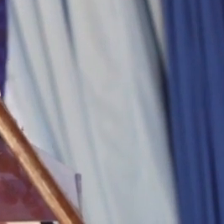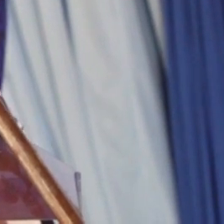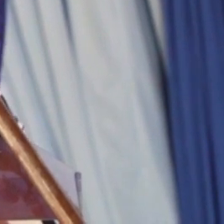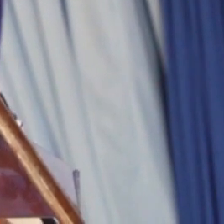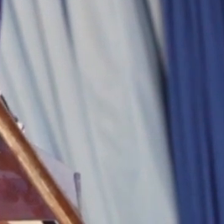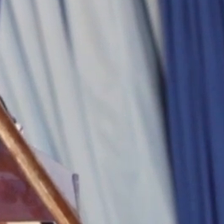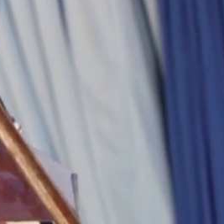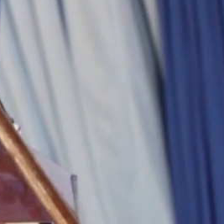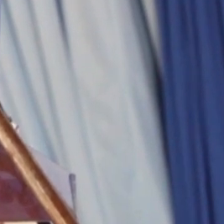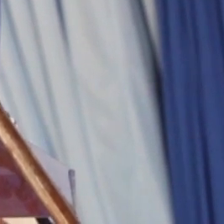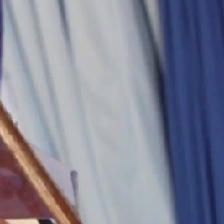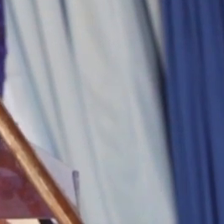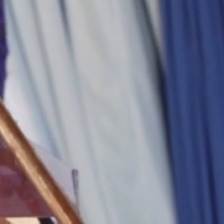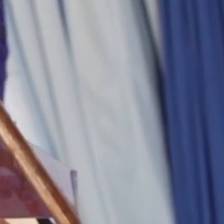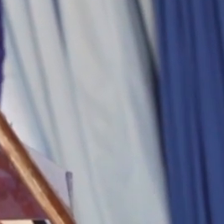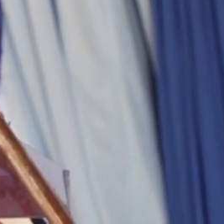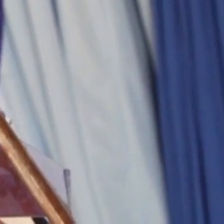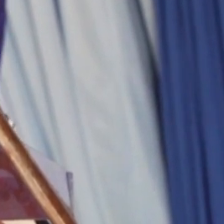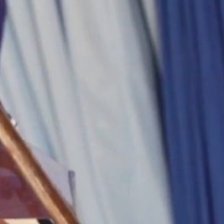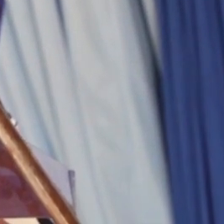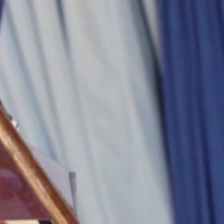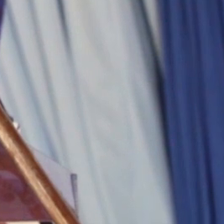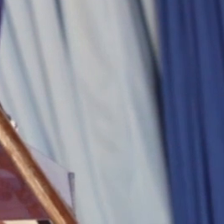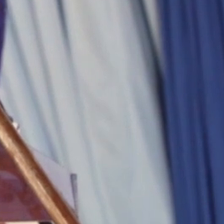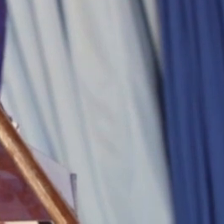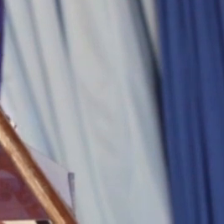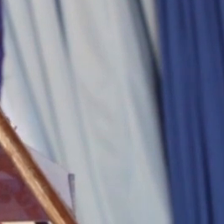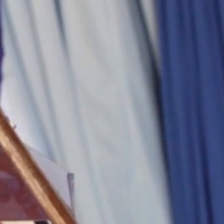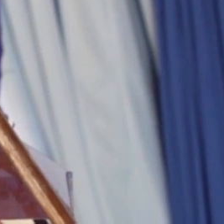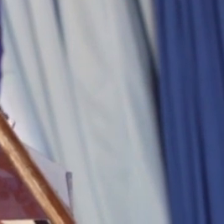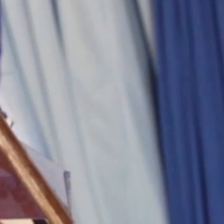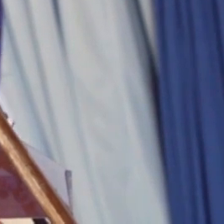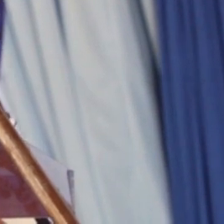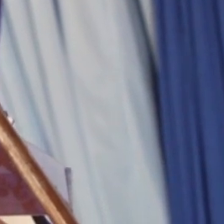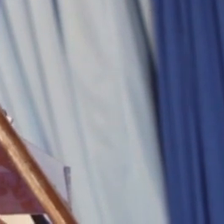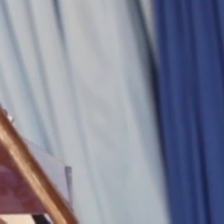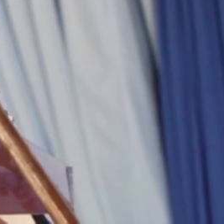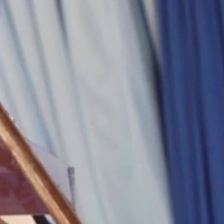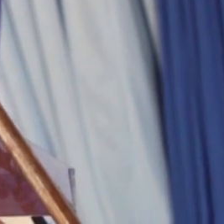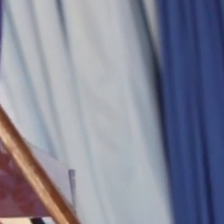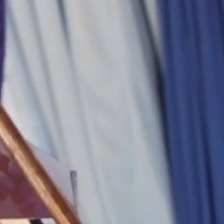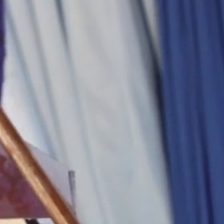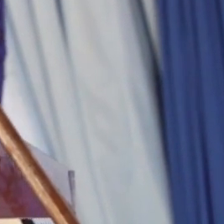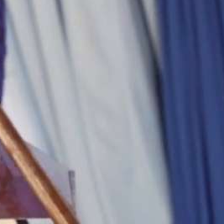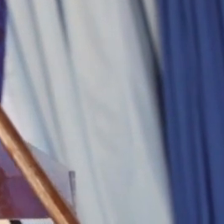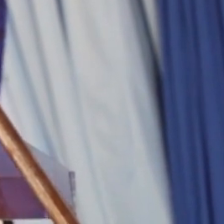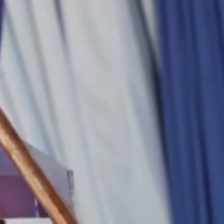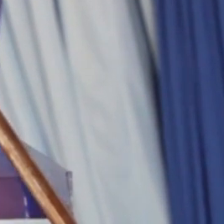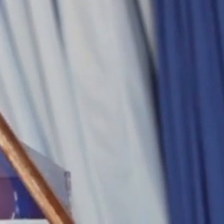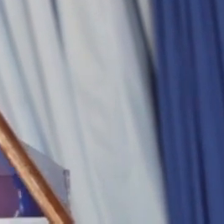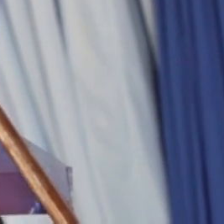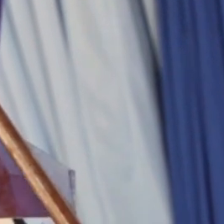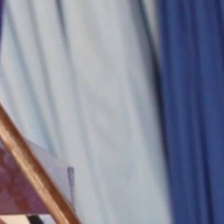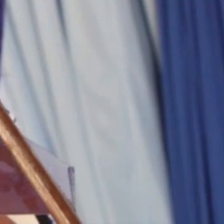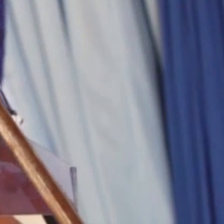us again, O Jehovah, that we may be worthy to stand before thee this morning. We pray that, Lord, you sanctify this